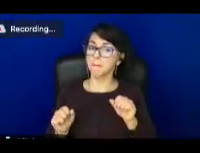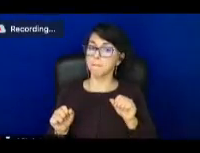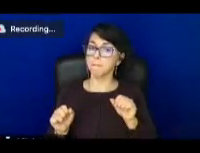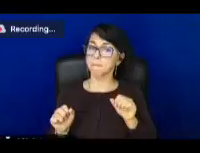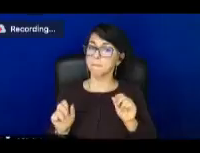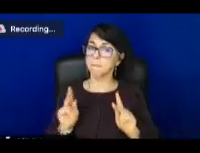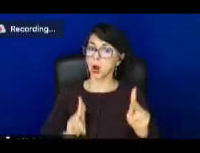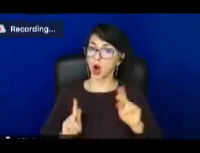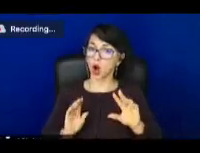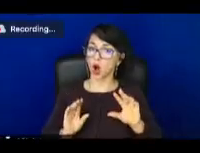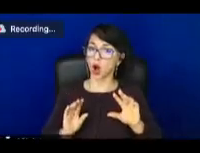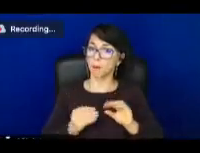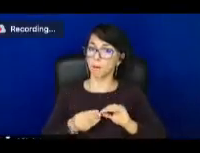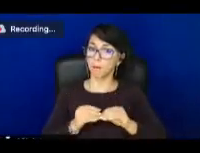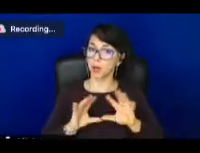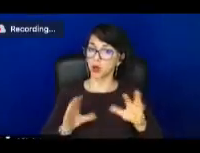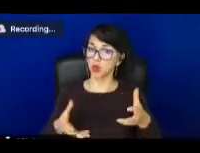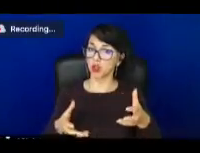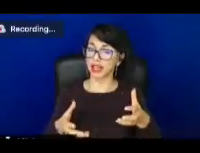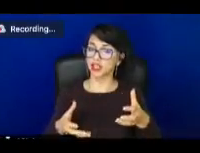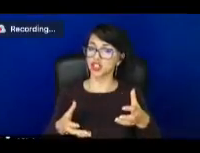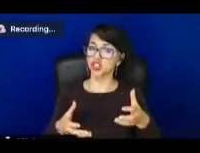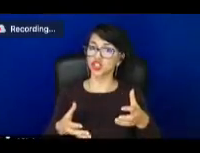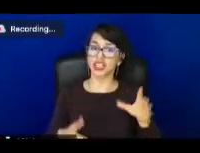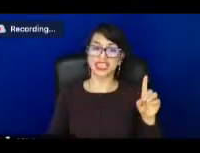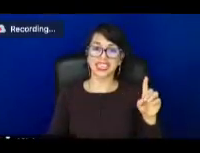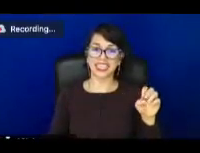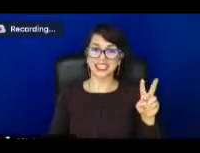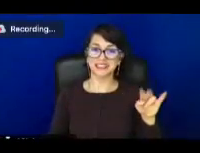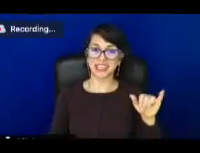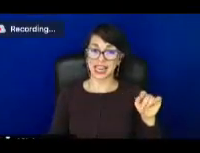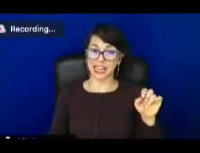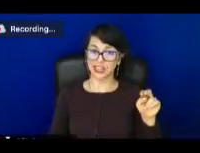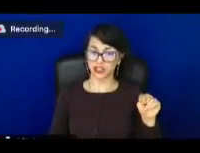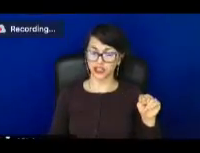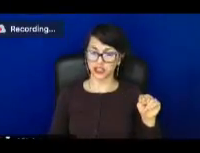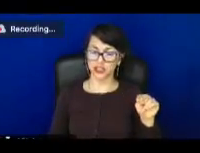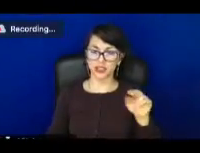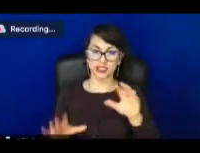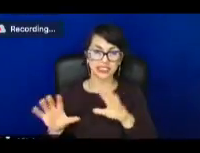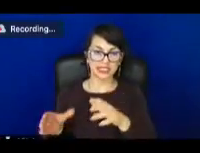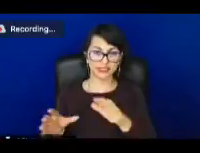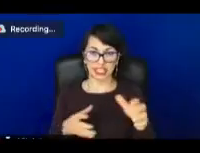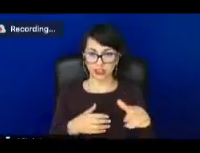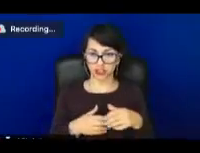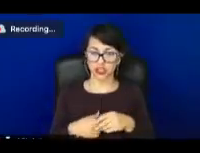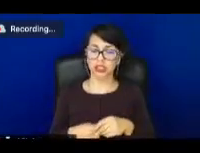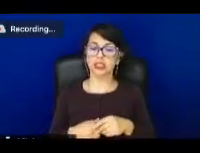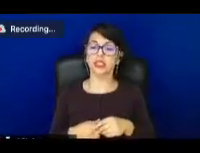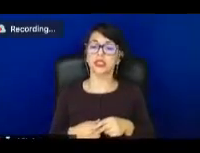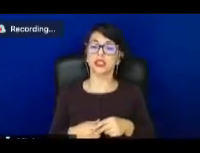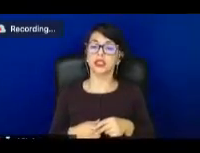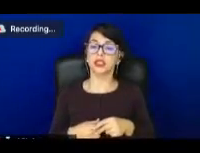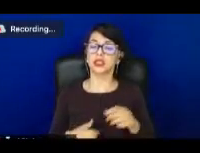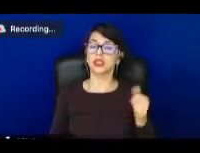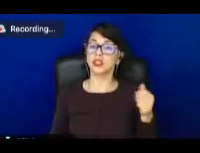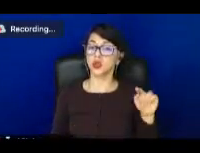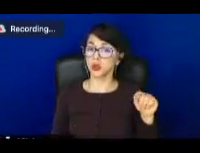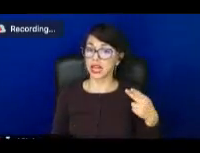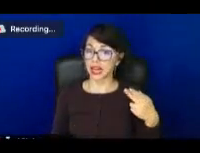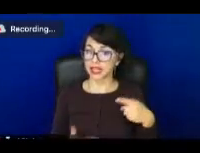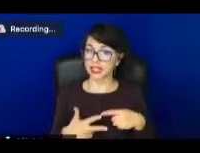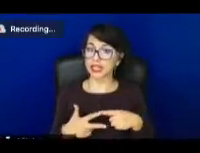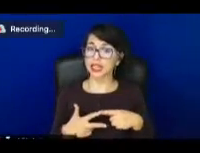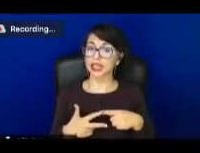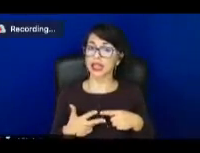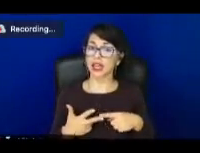population deviations. So it's really going to be the 19th and the 31st. I don't think there'll be time on